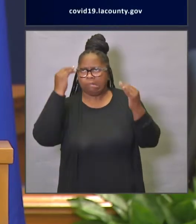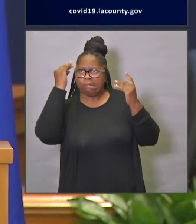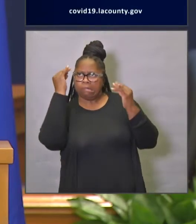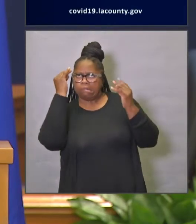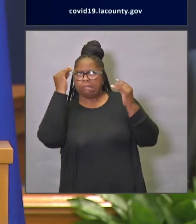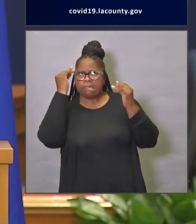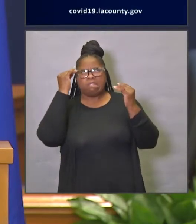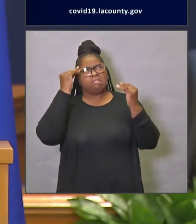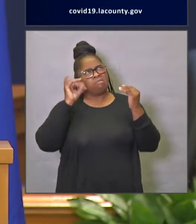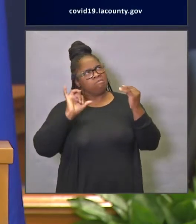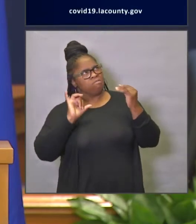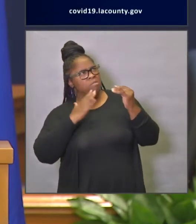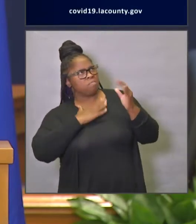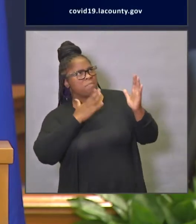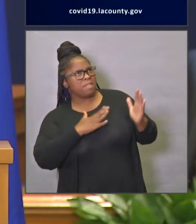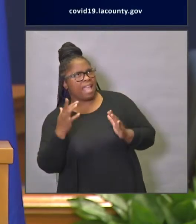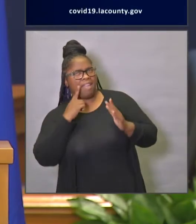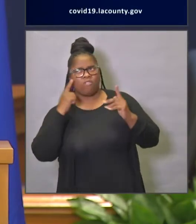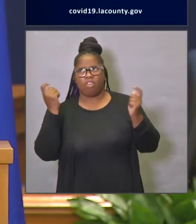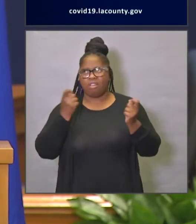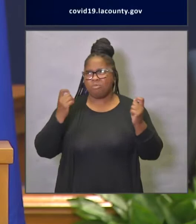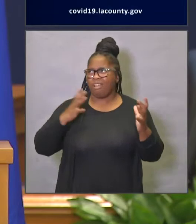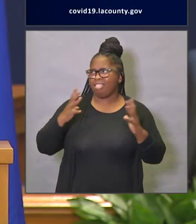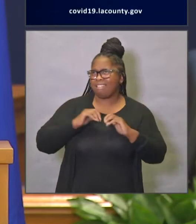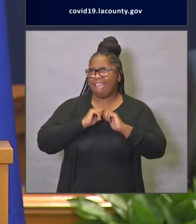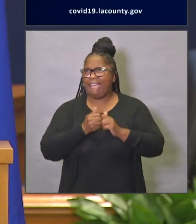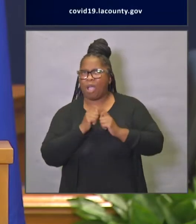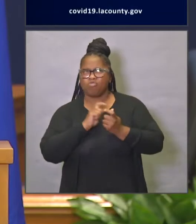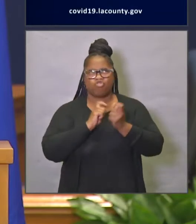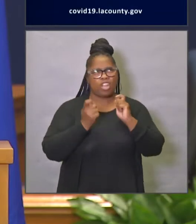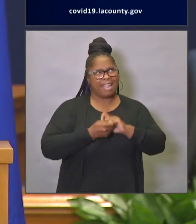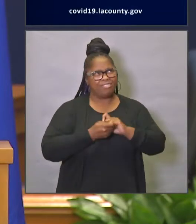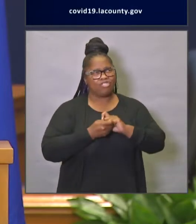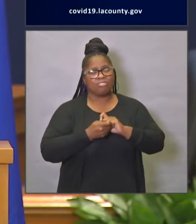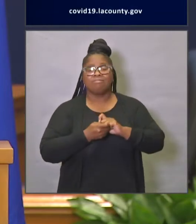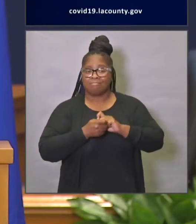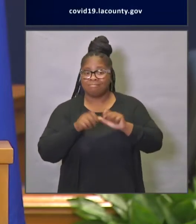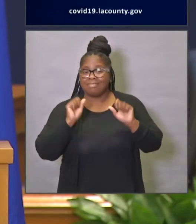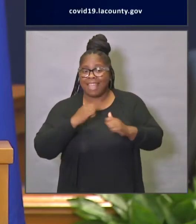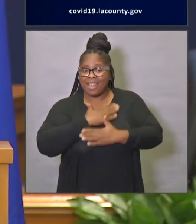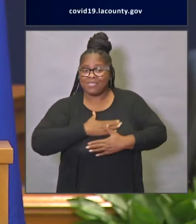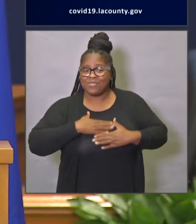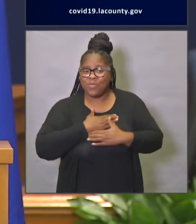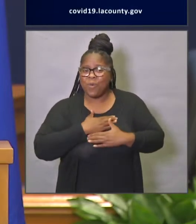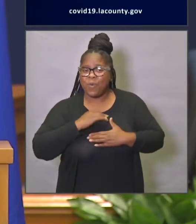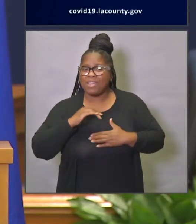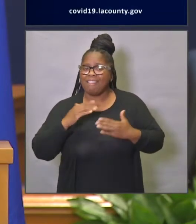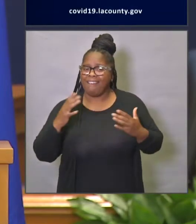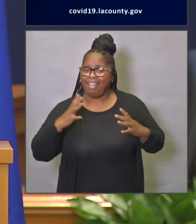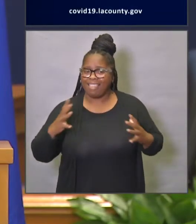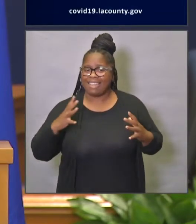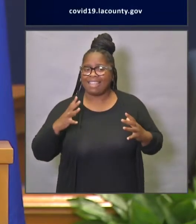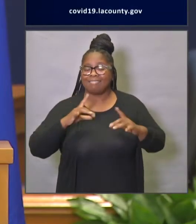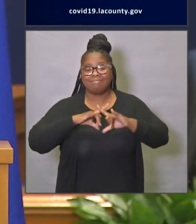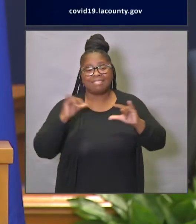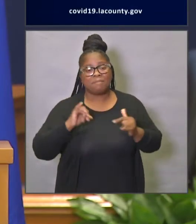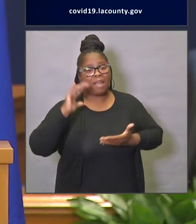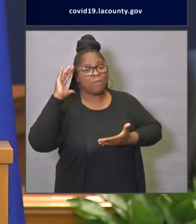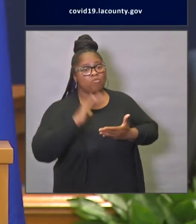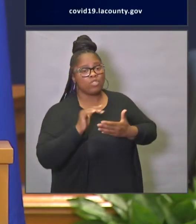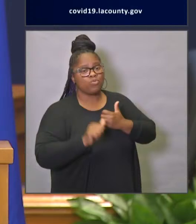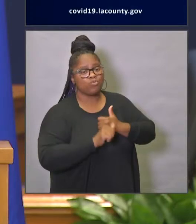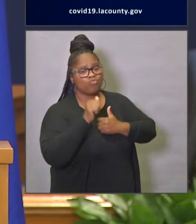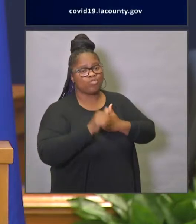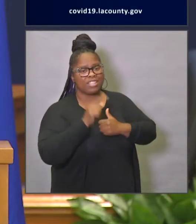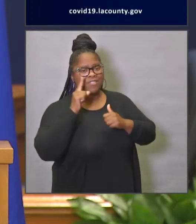our plans so that we can share the joy of the holiday while reducing the risk of transmitting a dangerous and